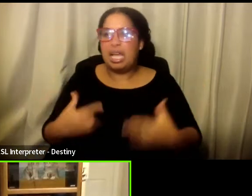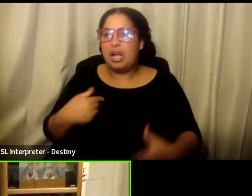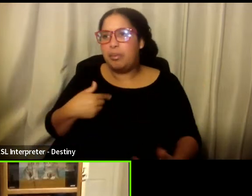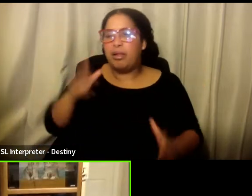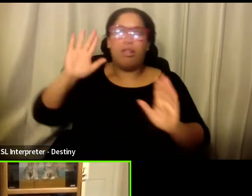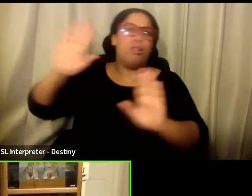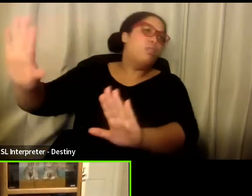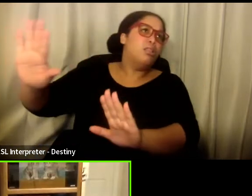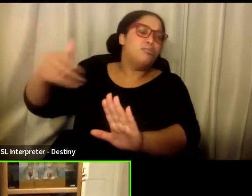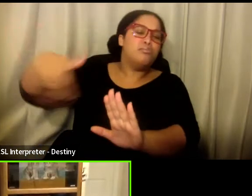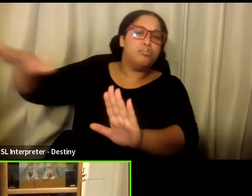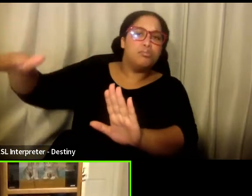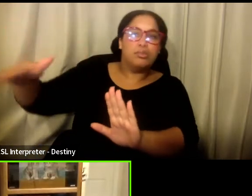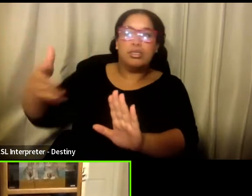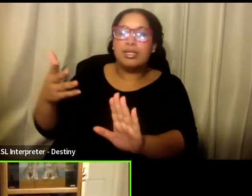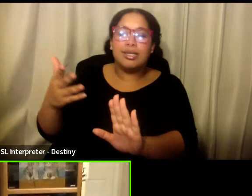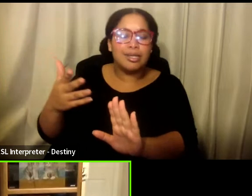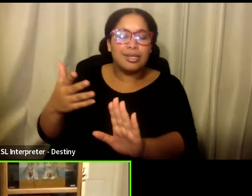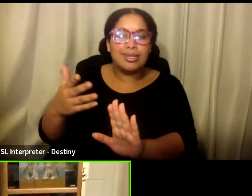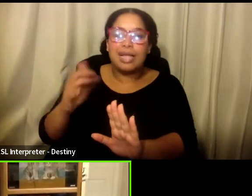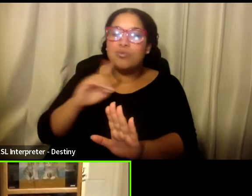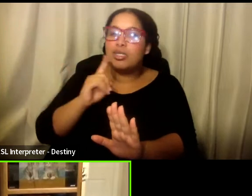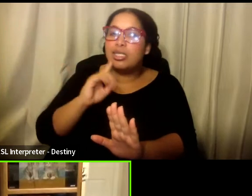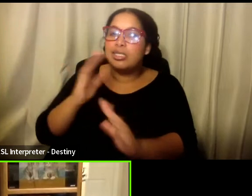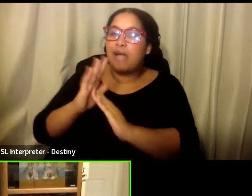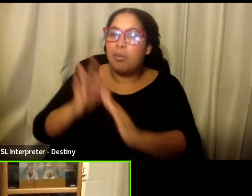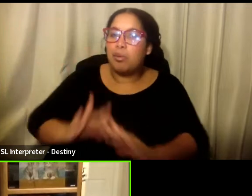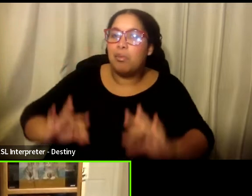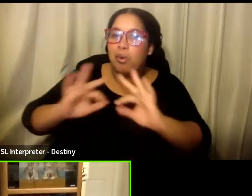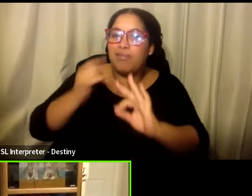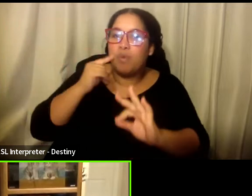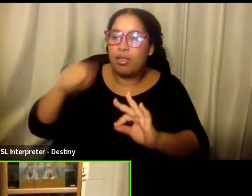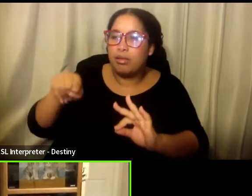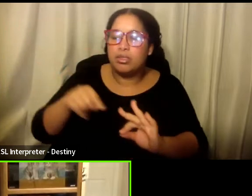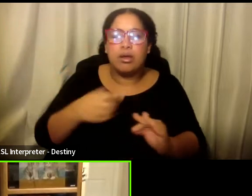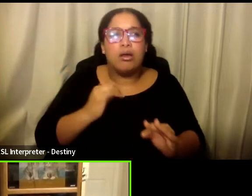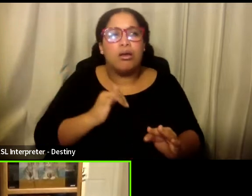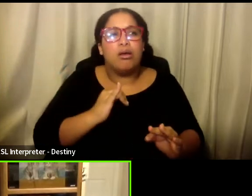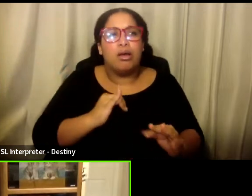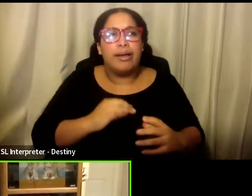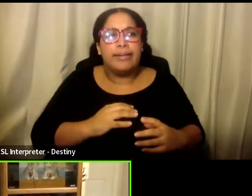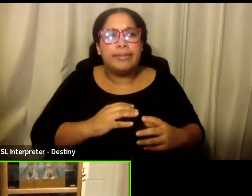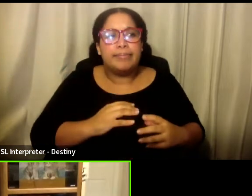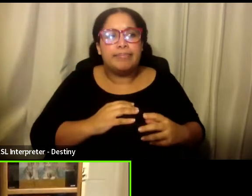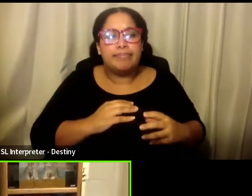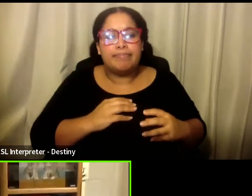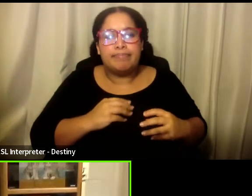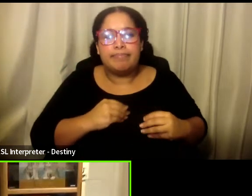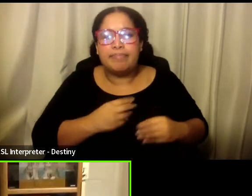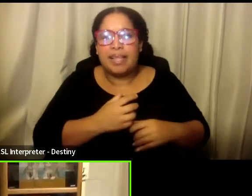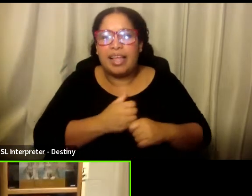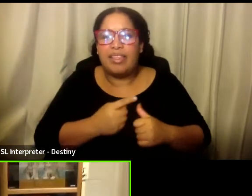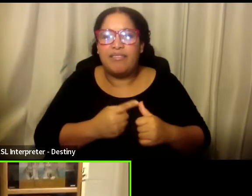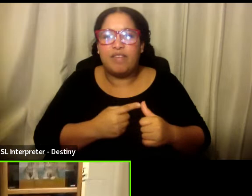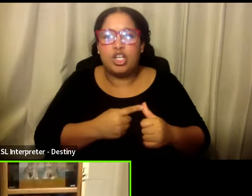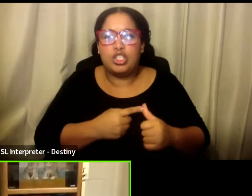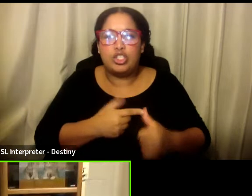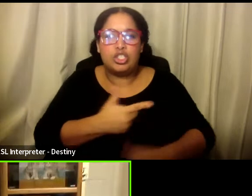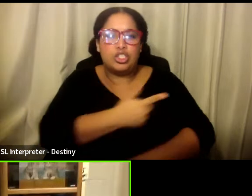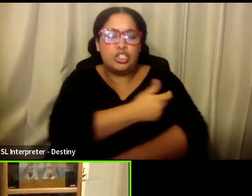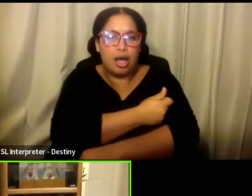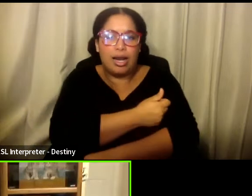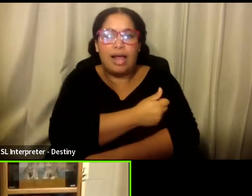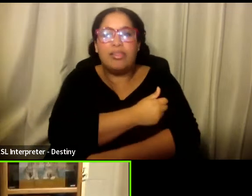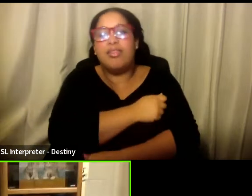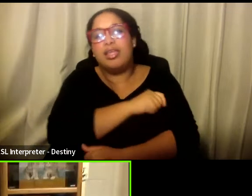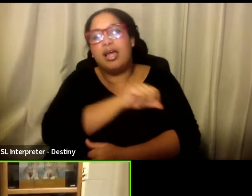my face. That's the most important thing for them to even get the first shot. And definitely now the boosters, because the